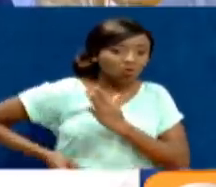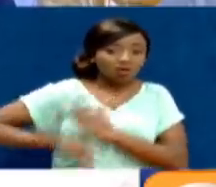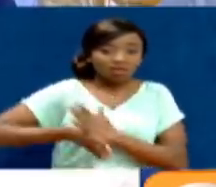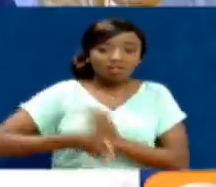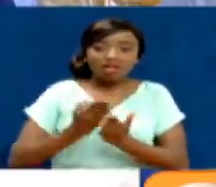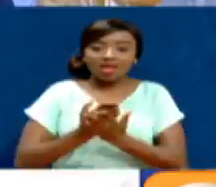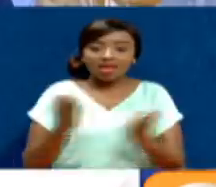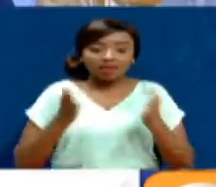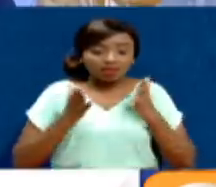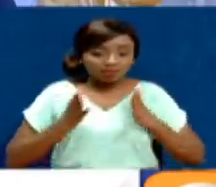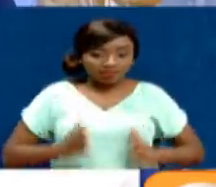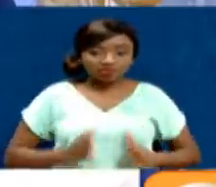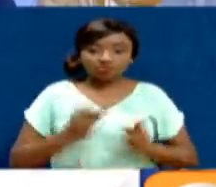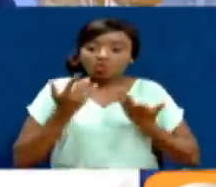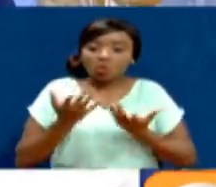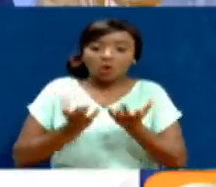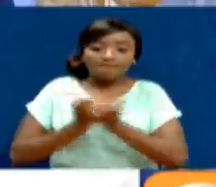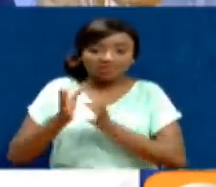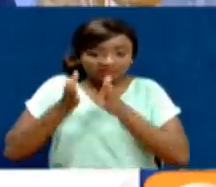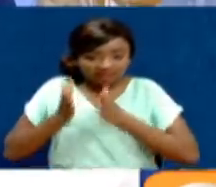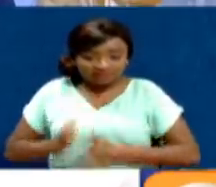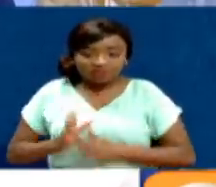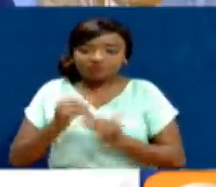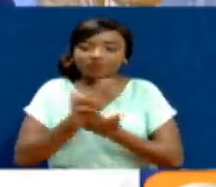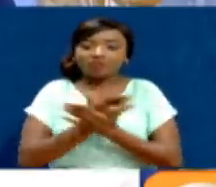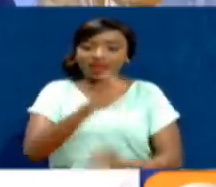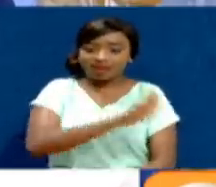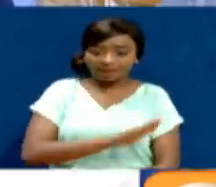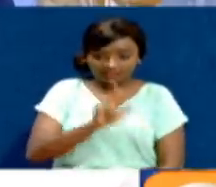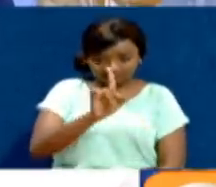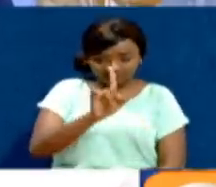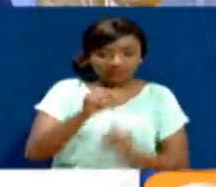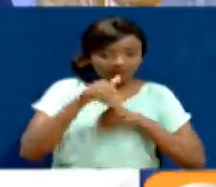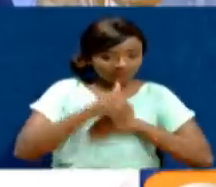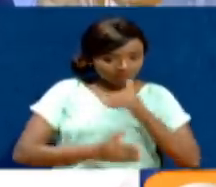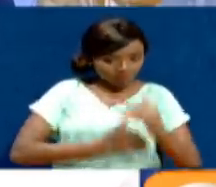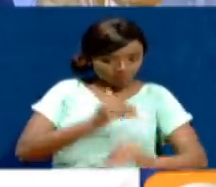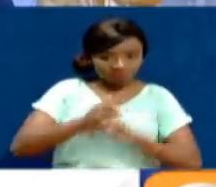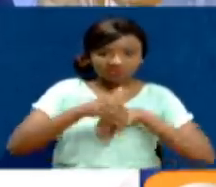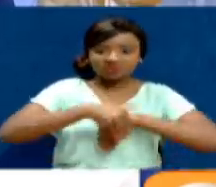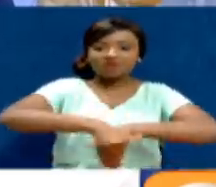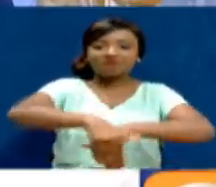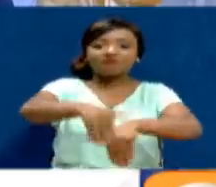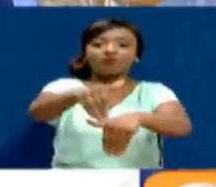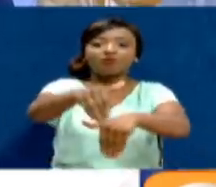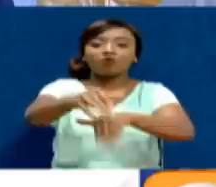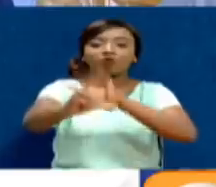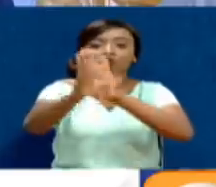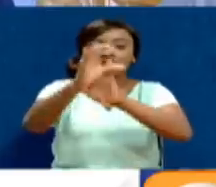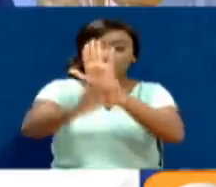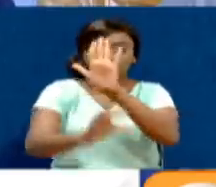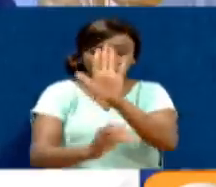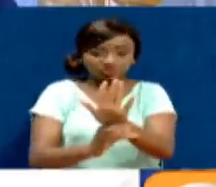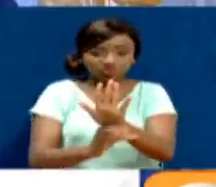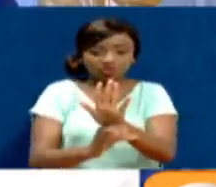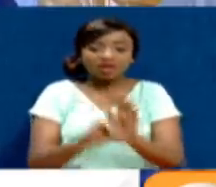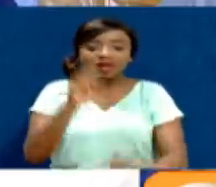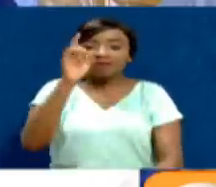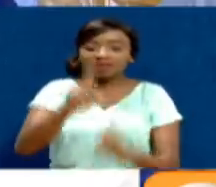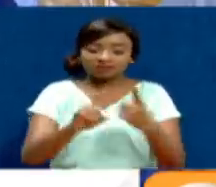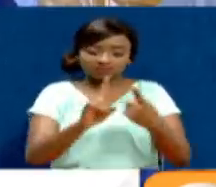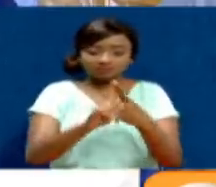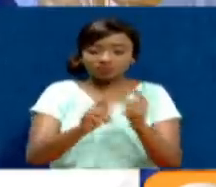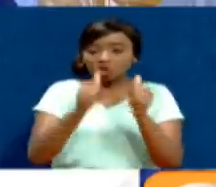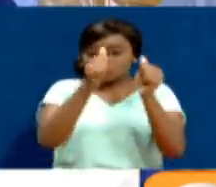squatter, any trader from any site, we must follow the due process of Sharia, of the Katiba of Kenya, Jeff. You must